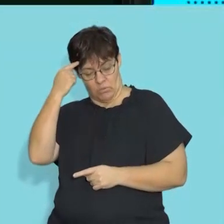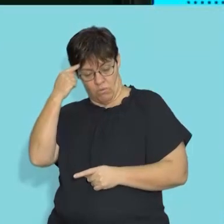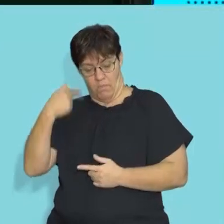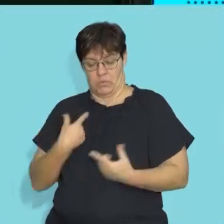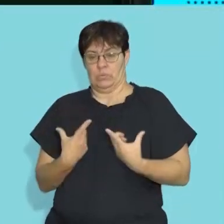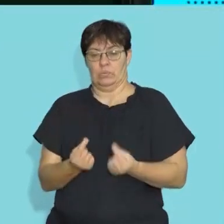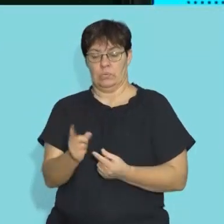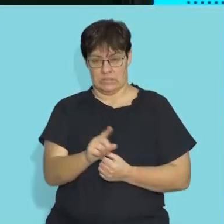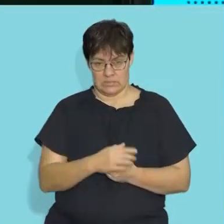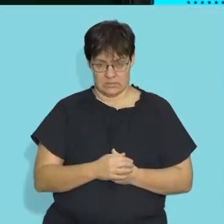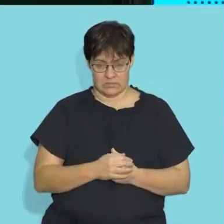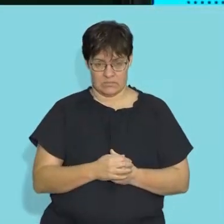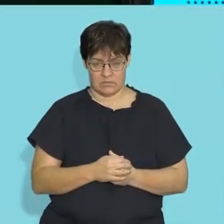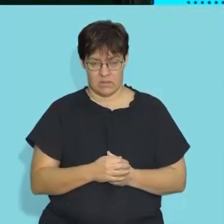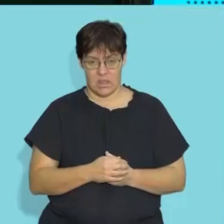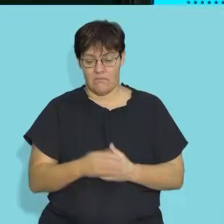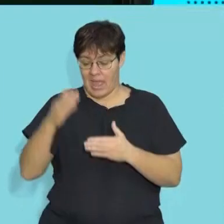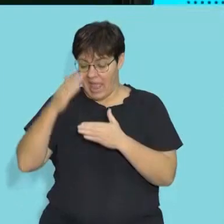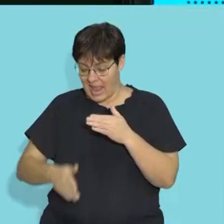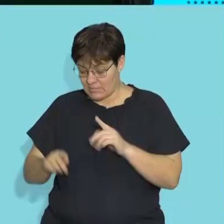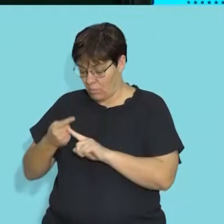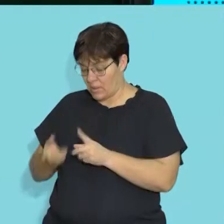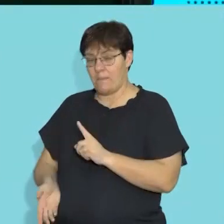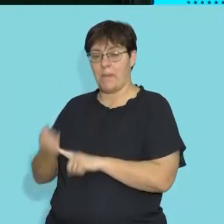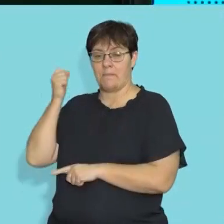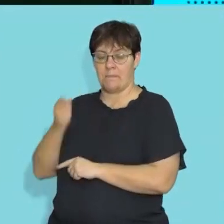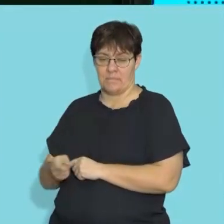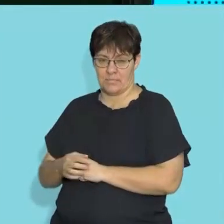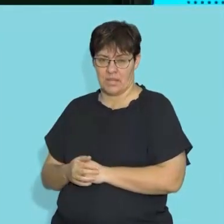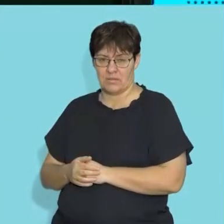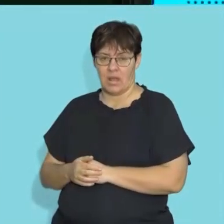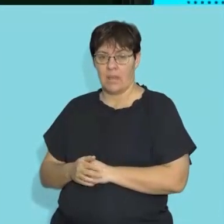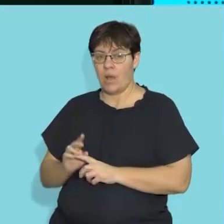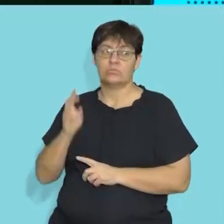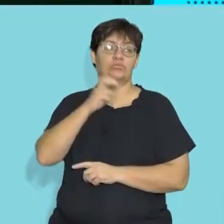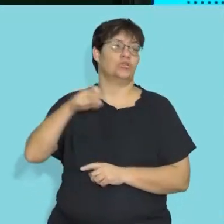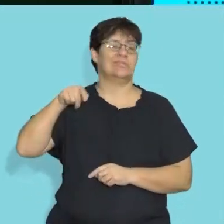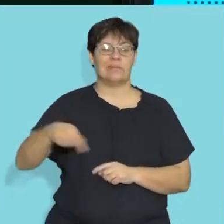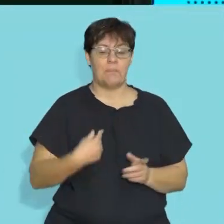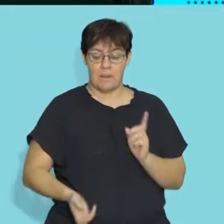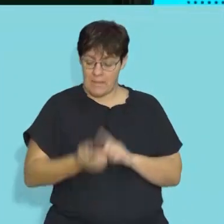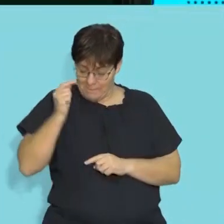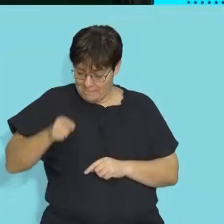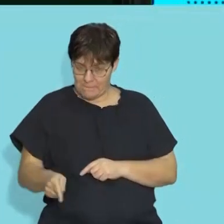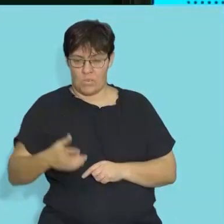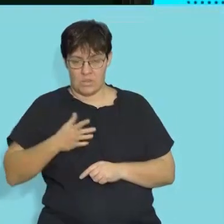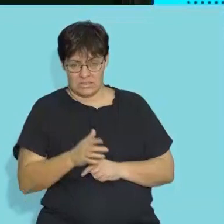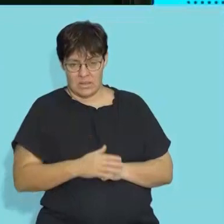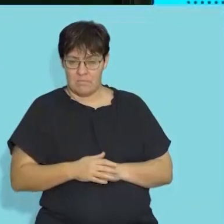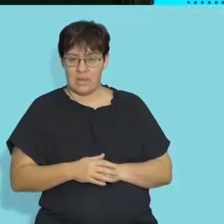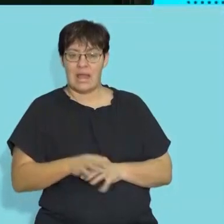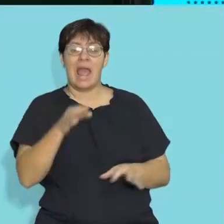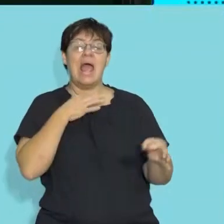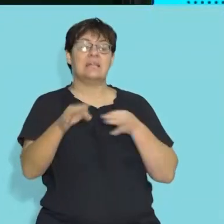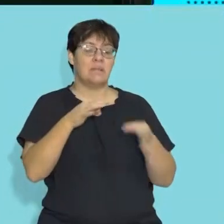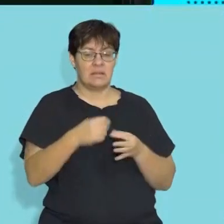you're doing. As long as you get to the end point, it's not really about the journey. But the journey that I would like to explain